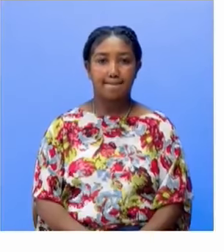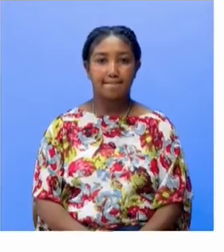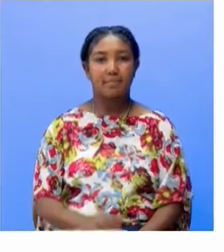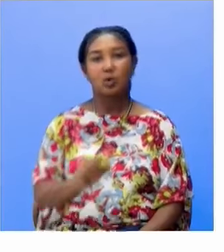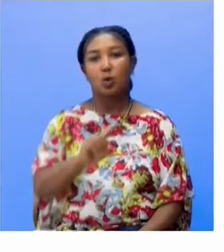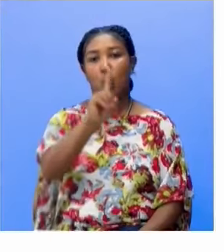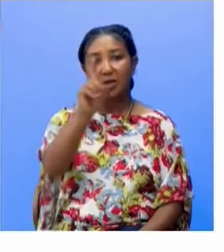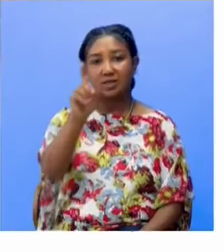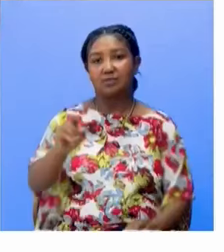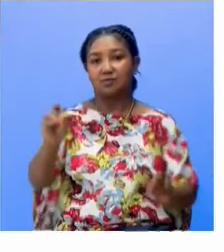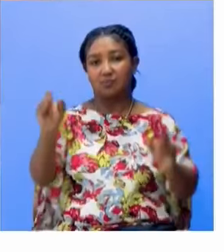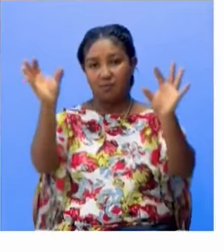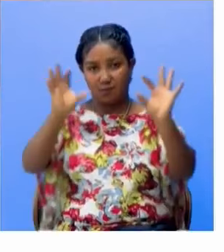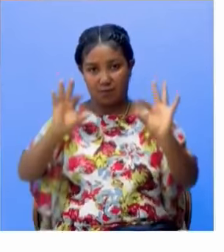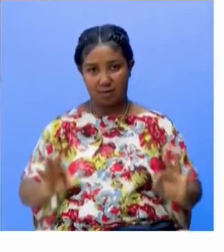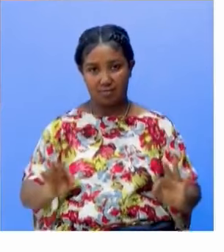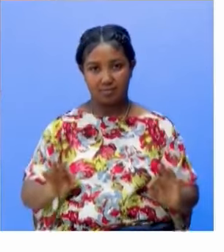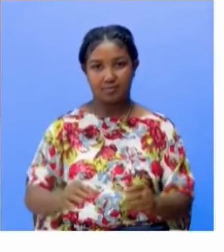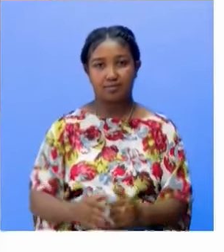question form.